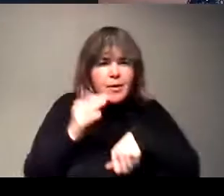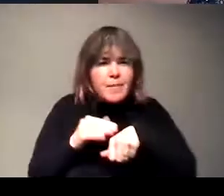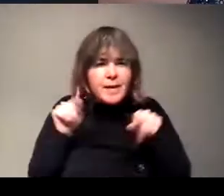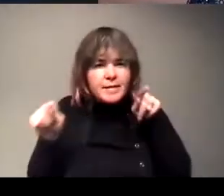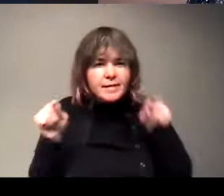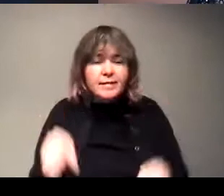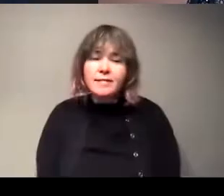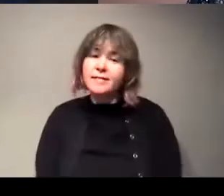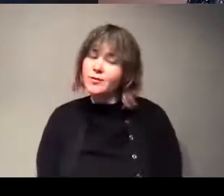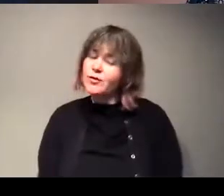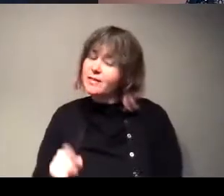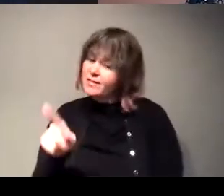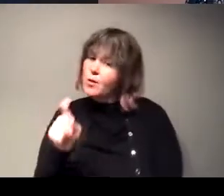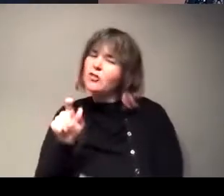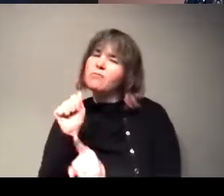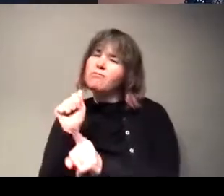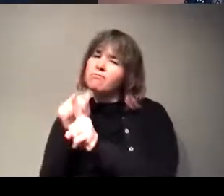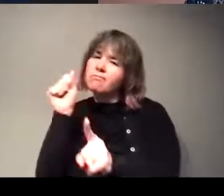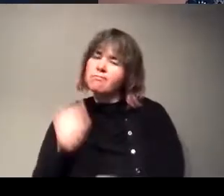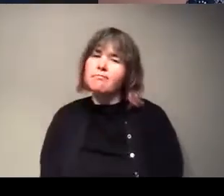This is a trick question.